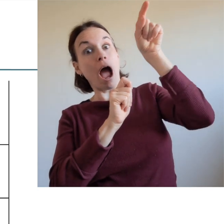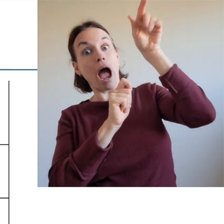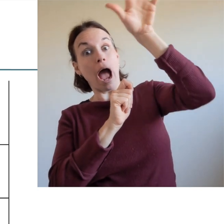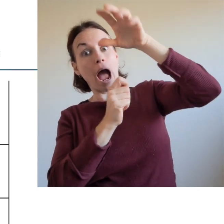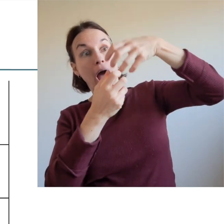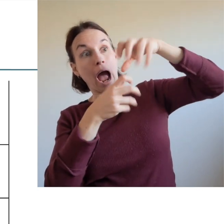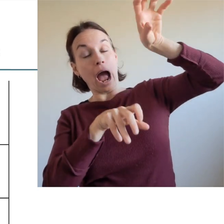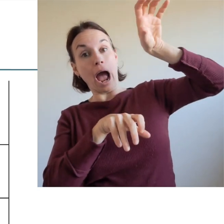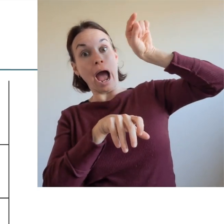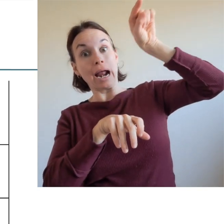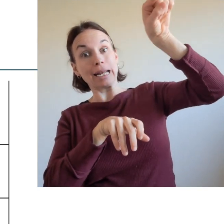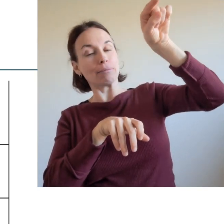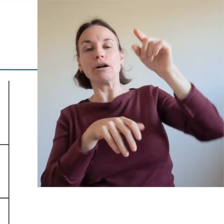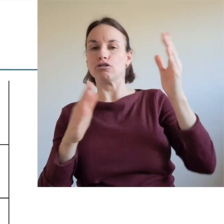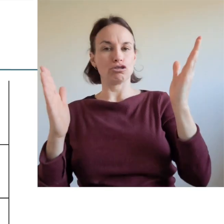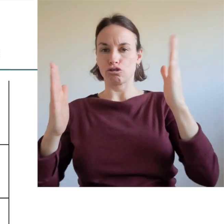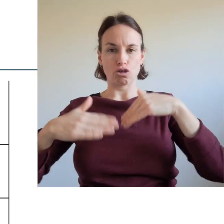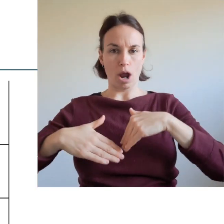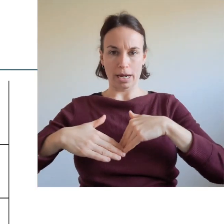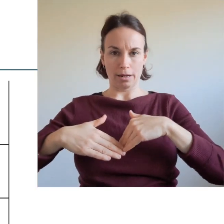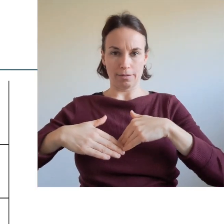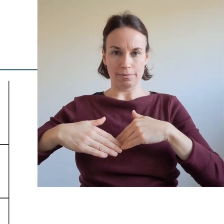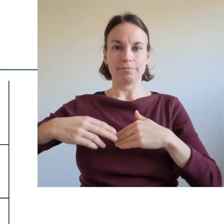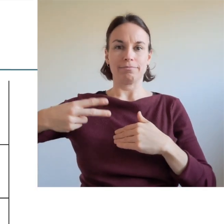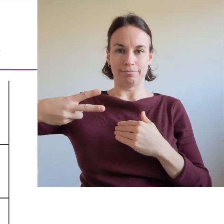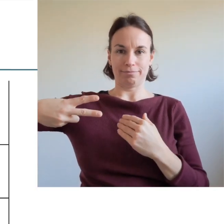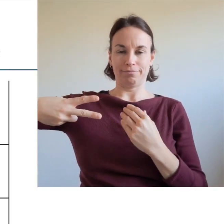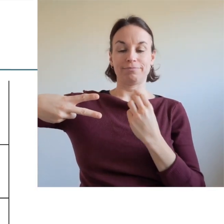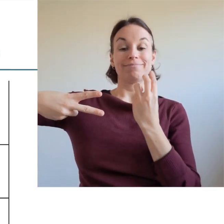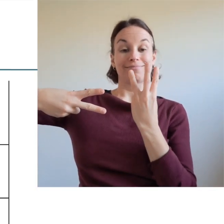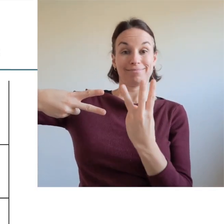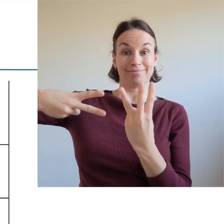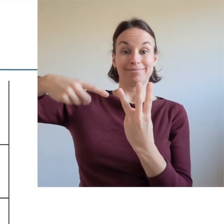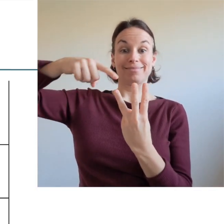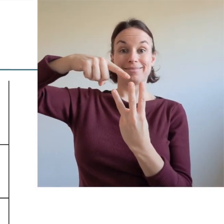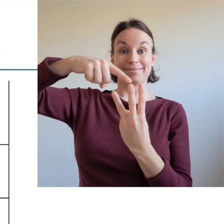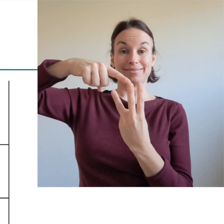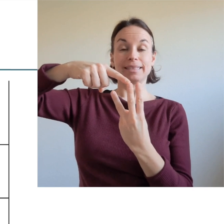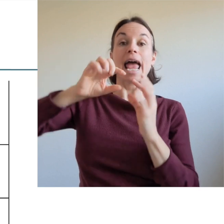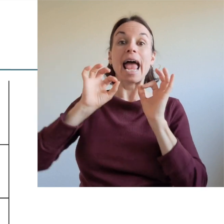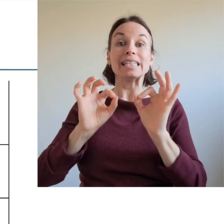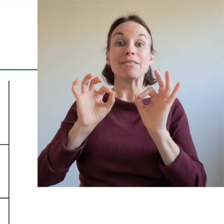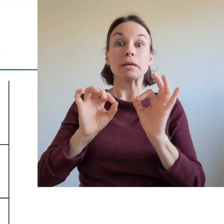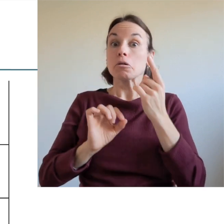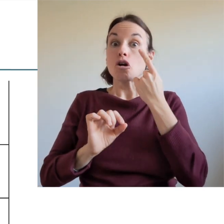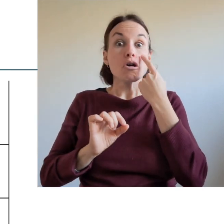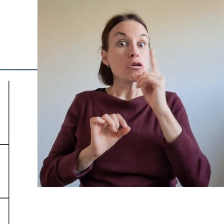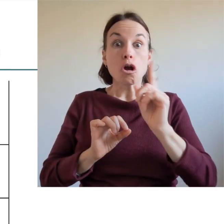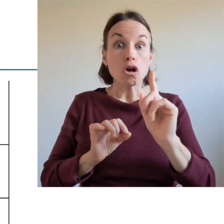in addition to that, there is no high articulation of the sign.